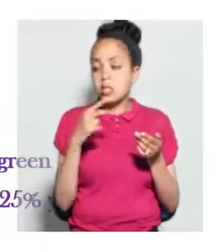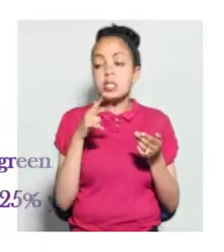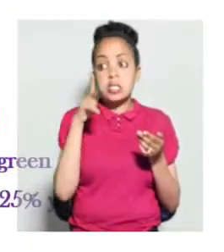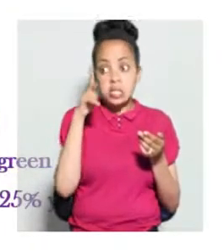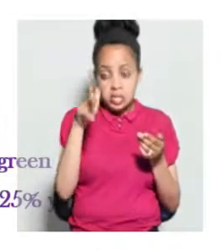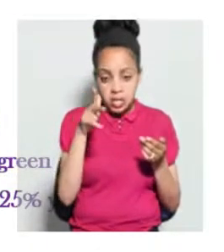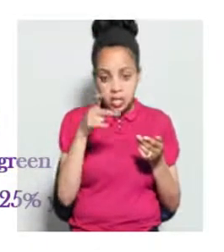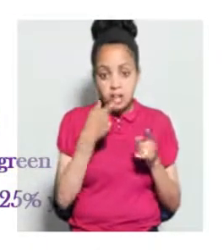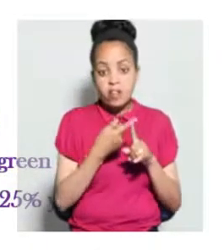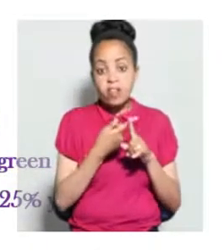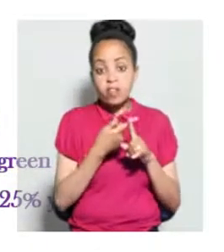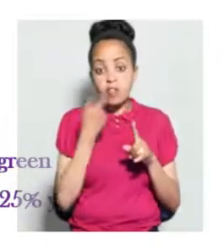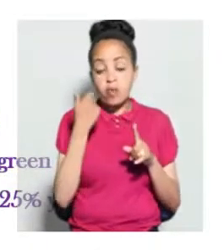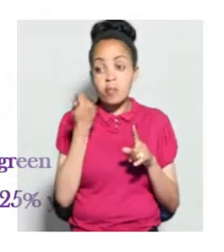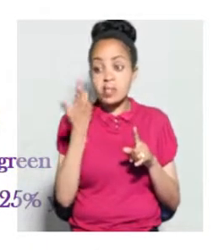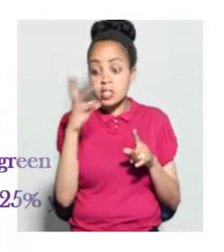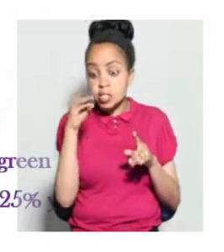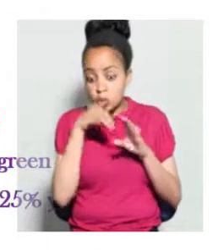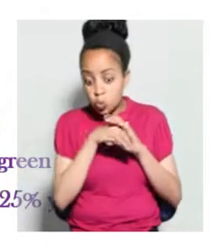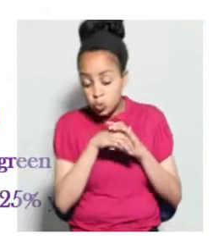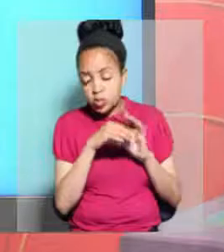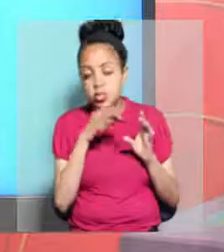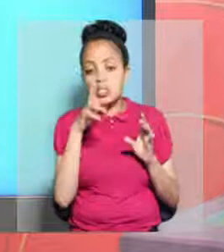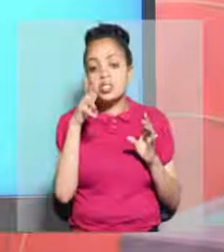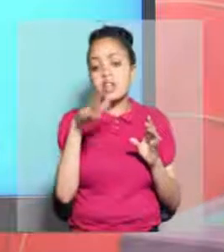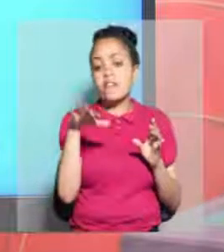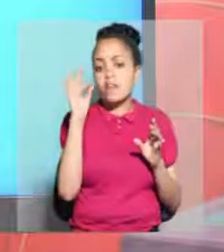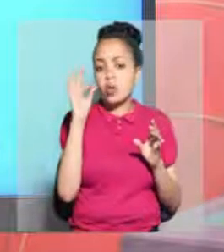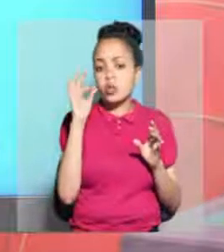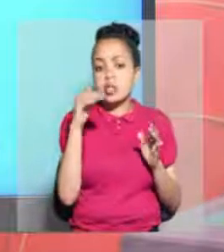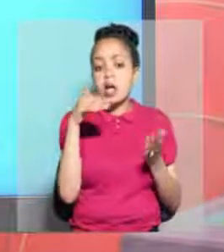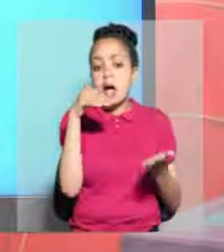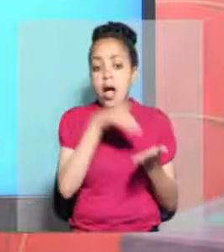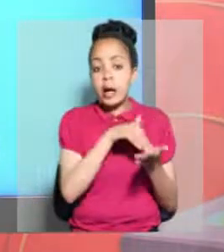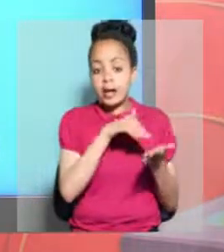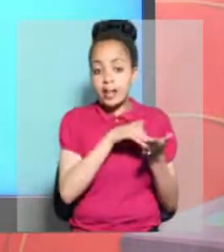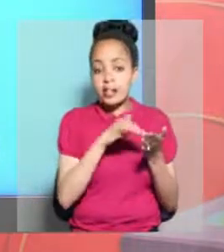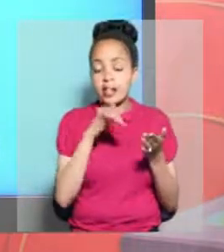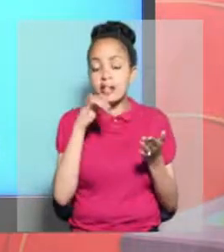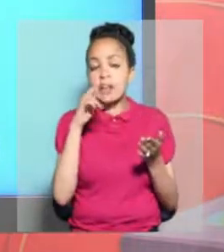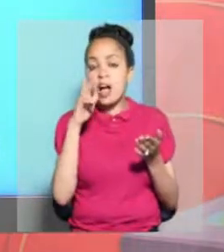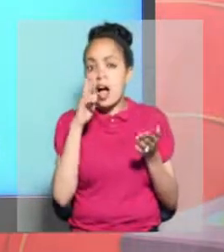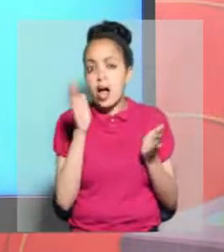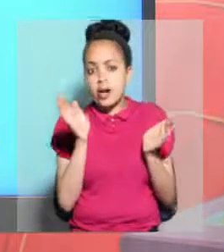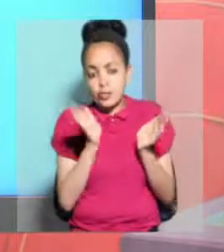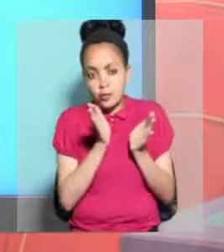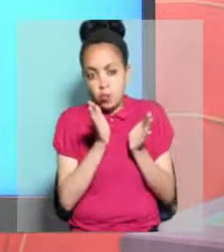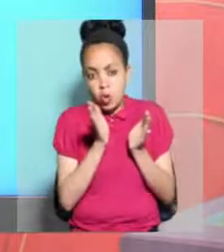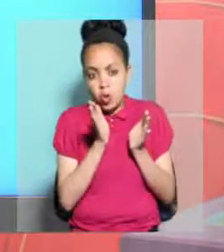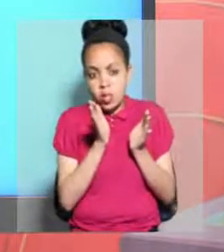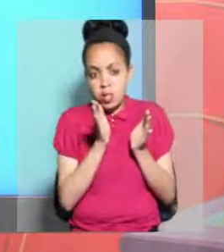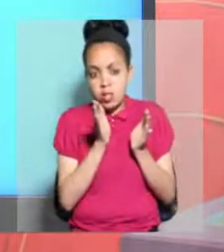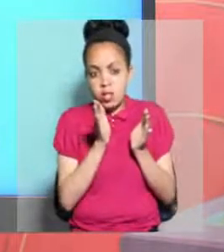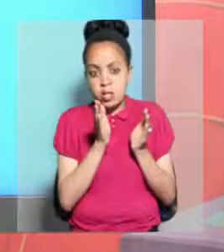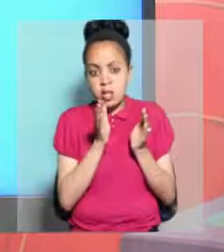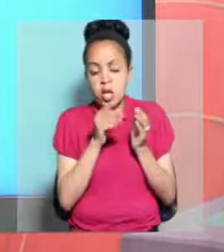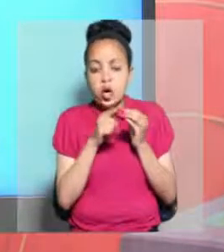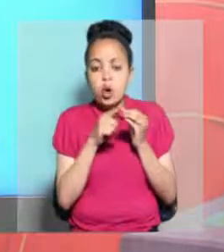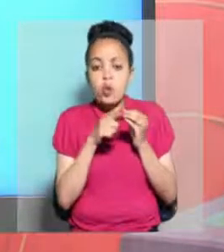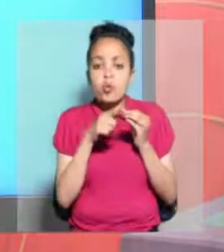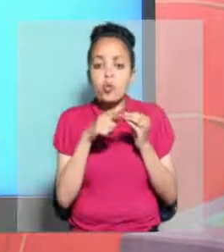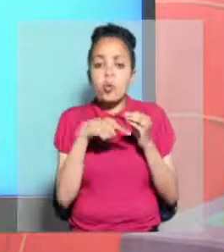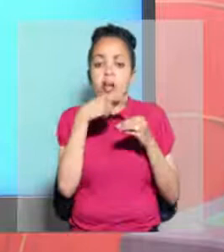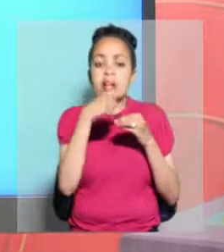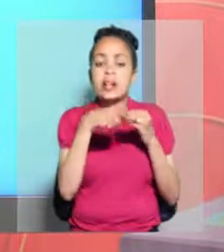3 from the cross, 316. And again, R small, this one, wrinkled